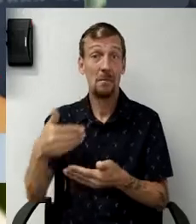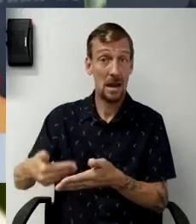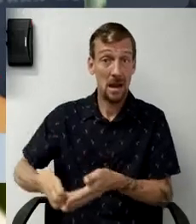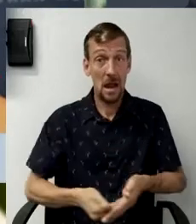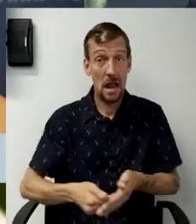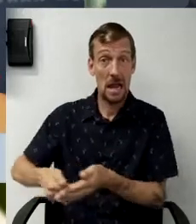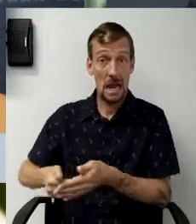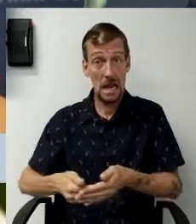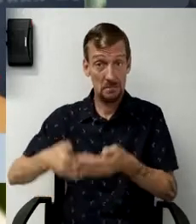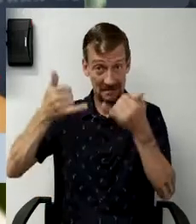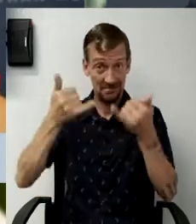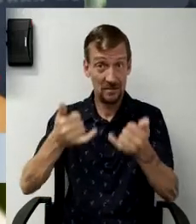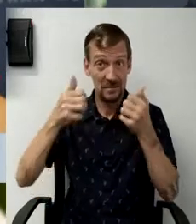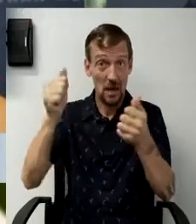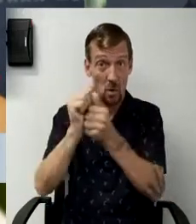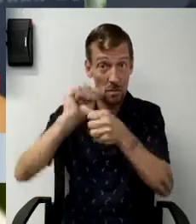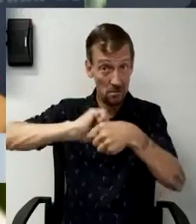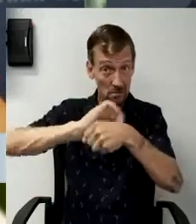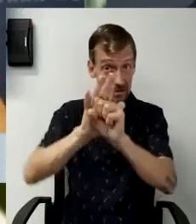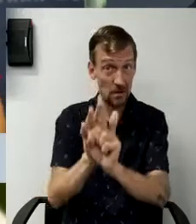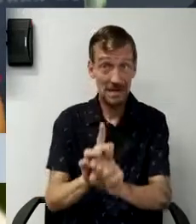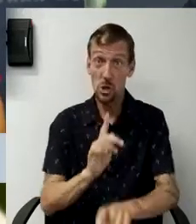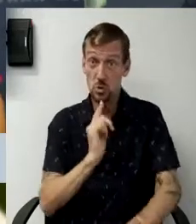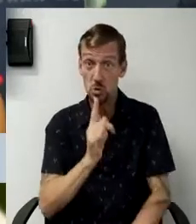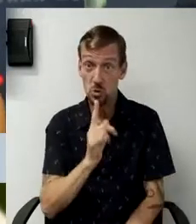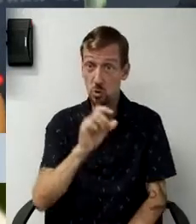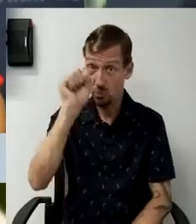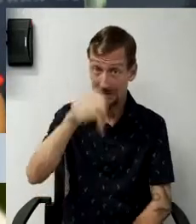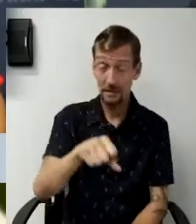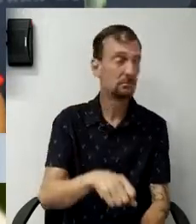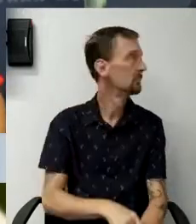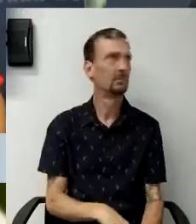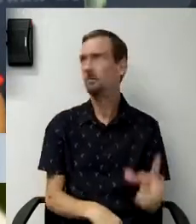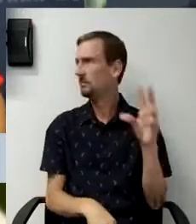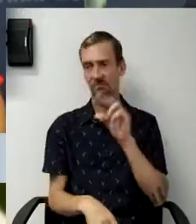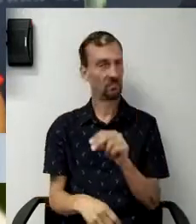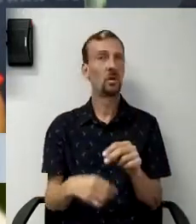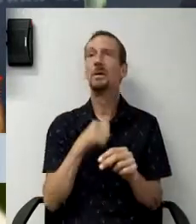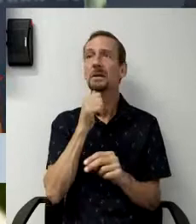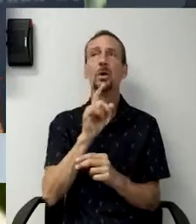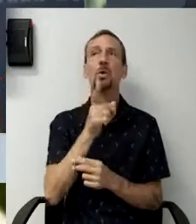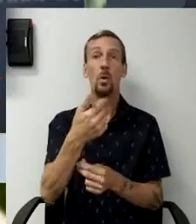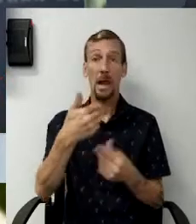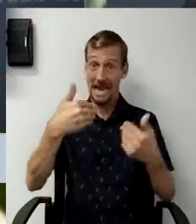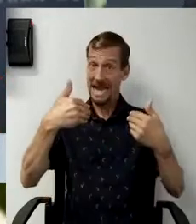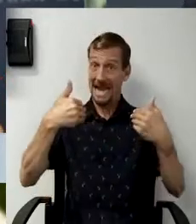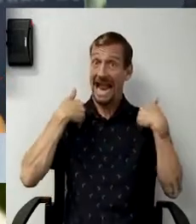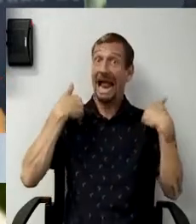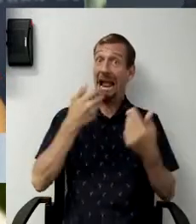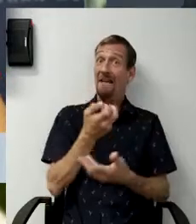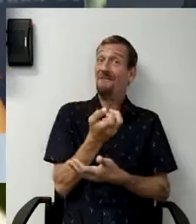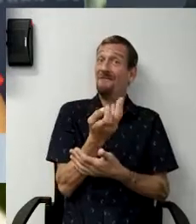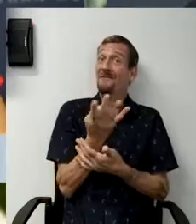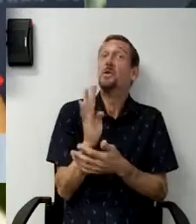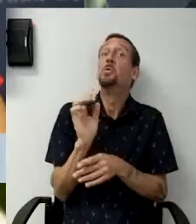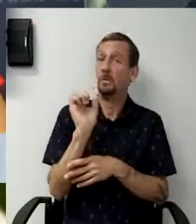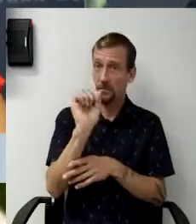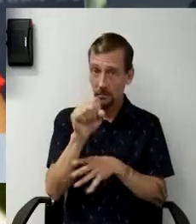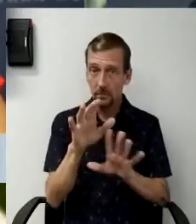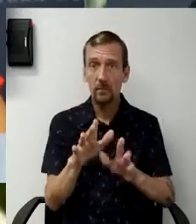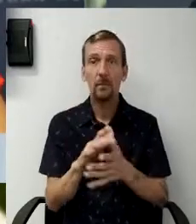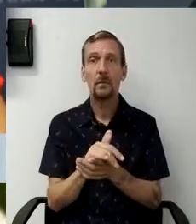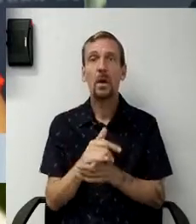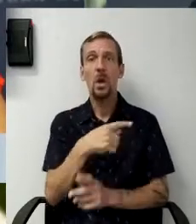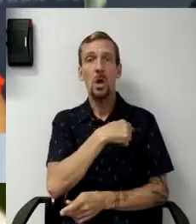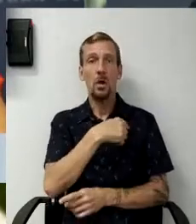at Kaweah Delta. Is this true? No, we have had a few. We actually,